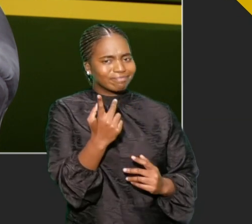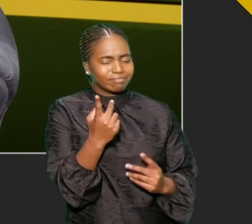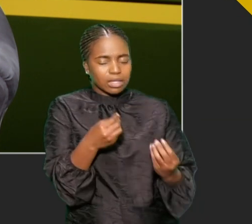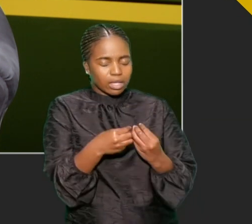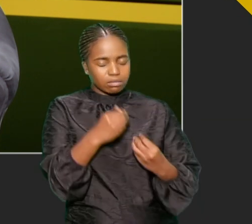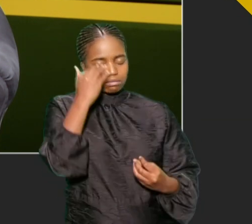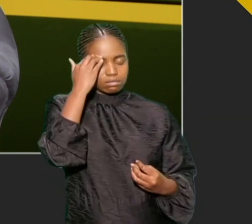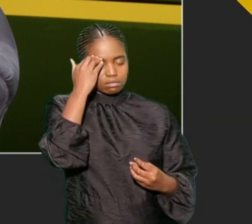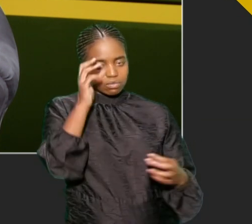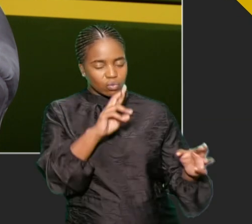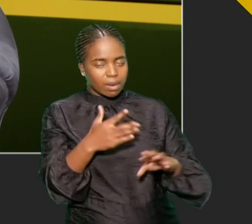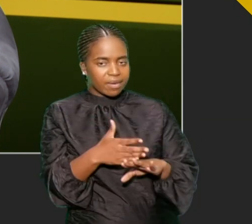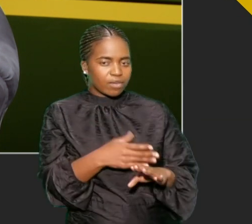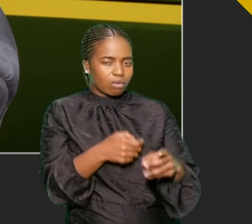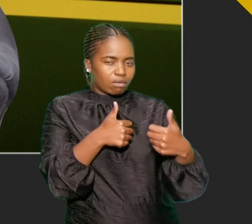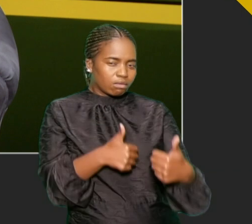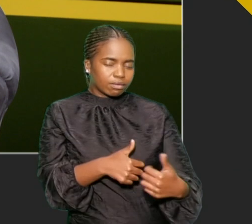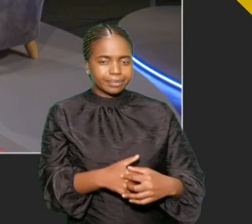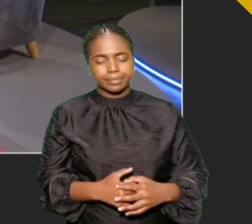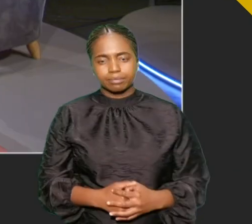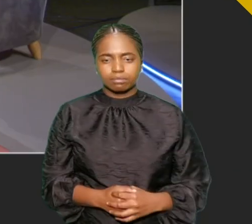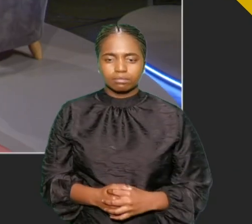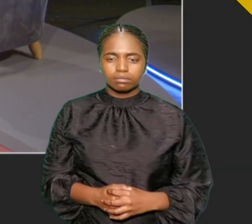time before you sat down with Utogotel.